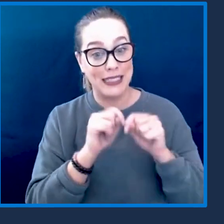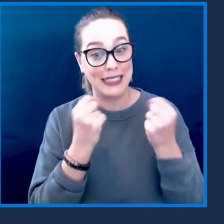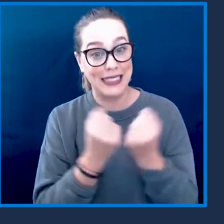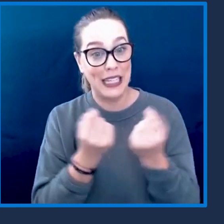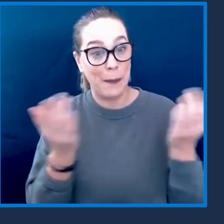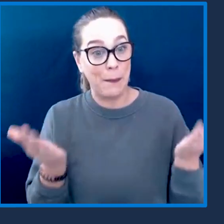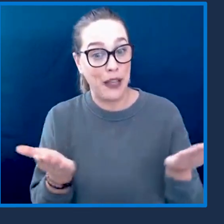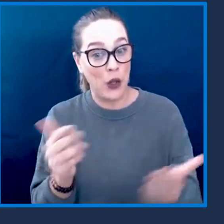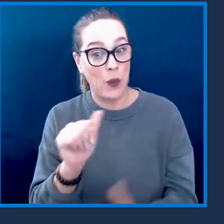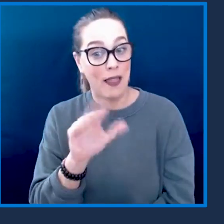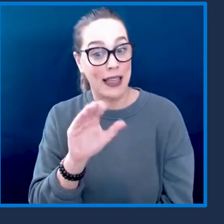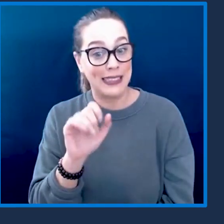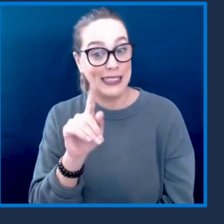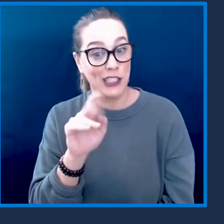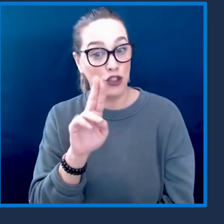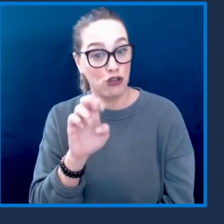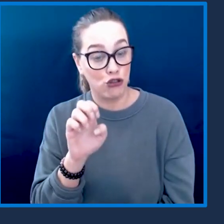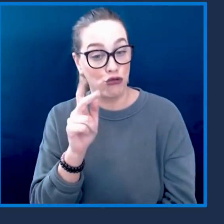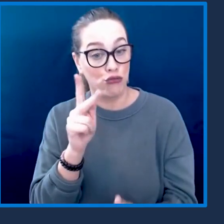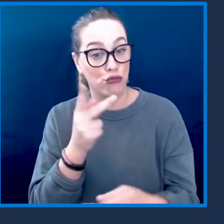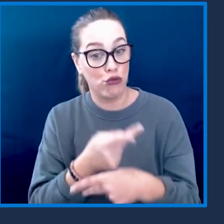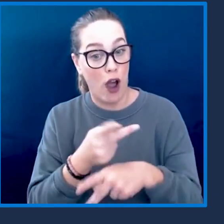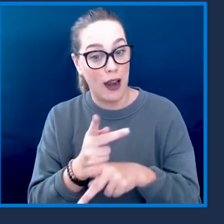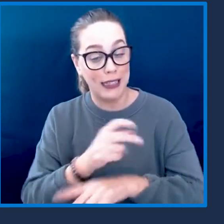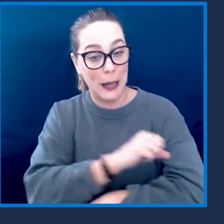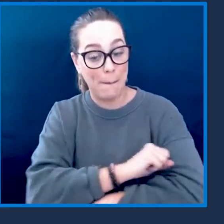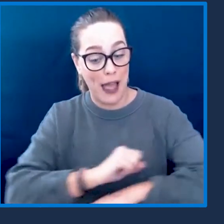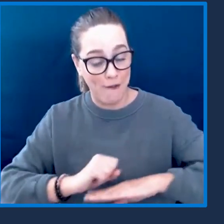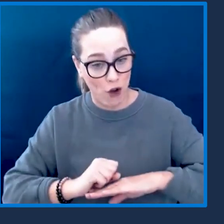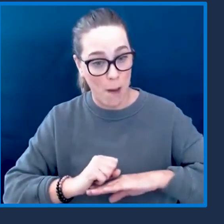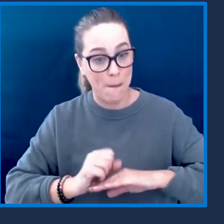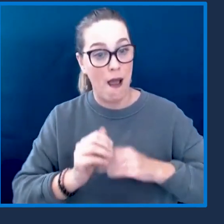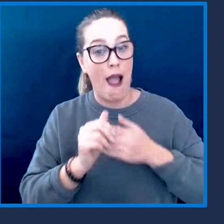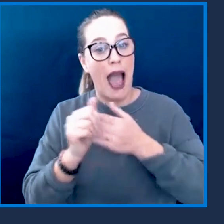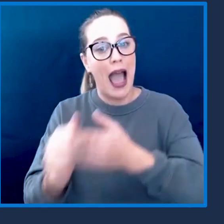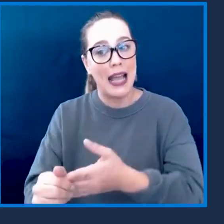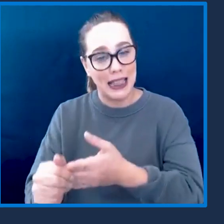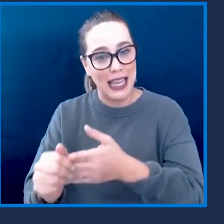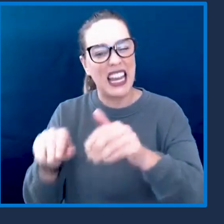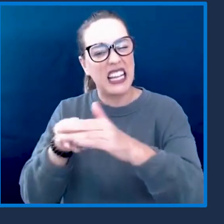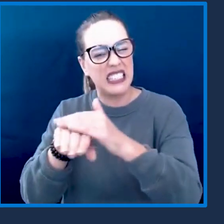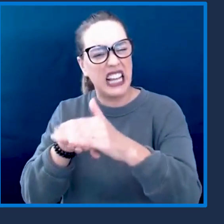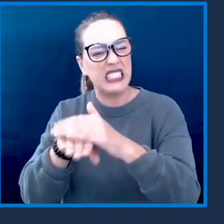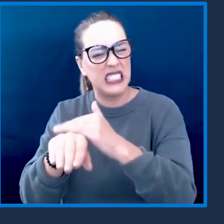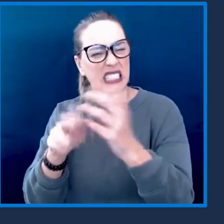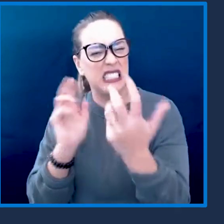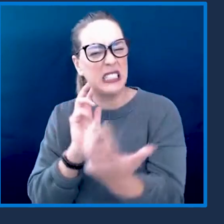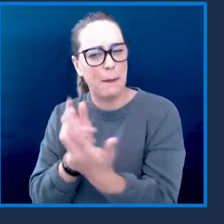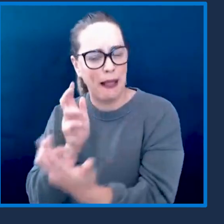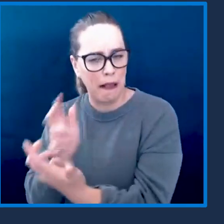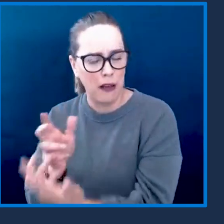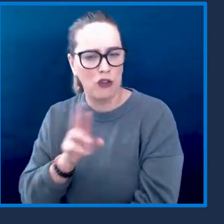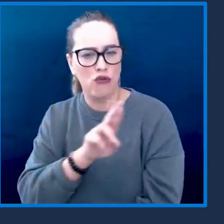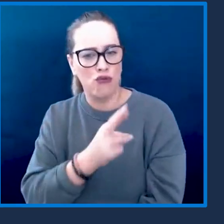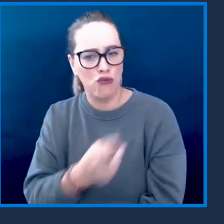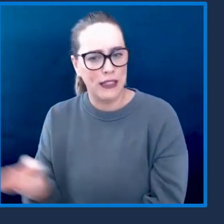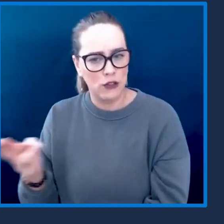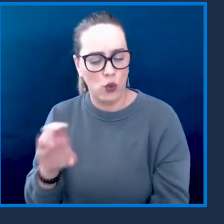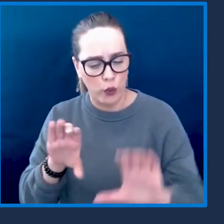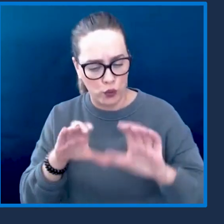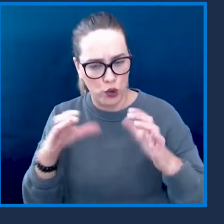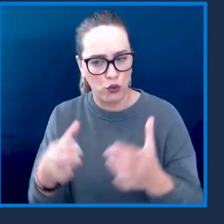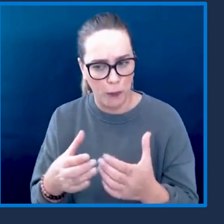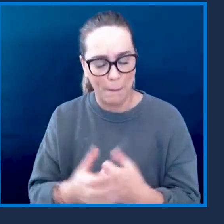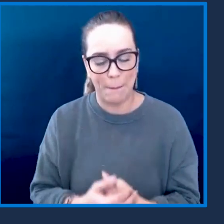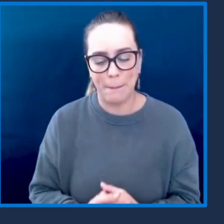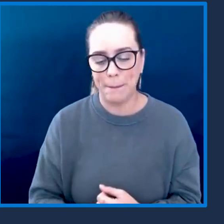do lead Accenture's U.S. Disability Employee Resource Group. And it's really in this capacity that I have